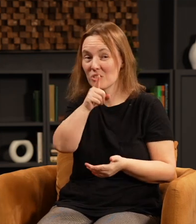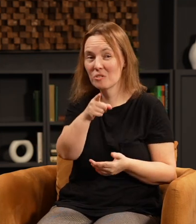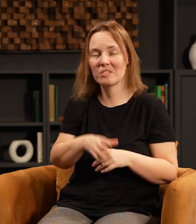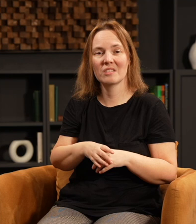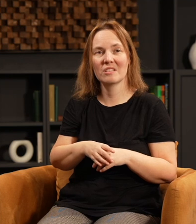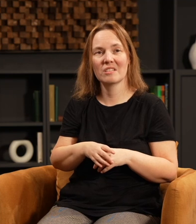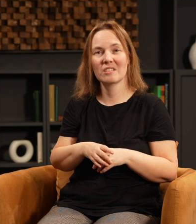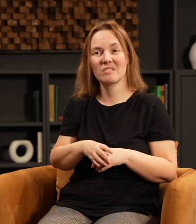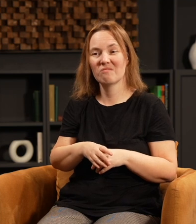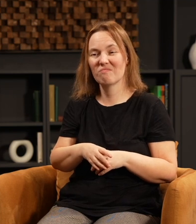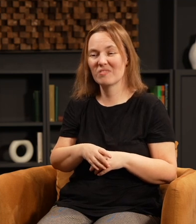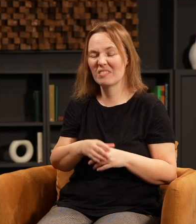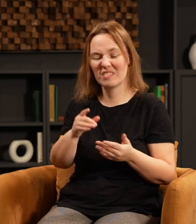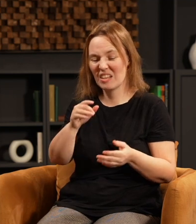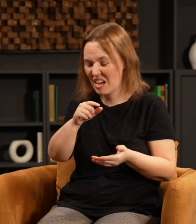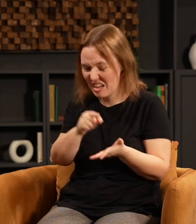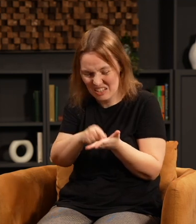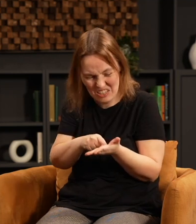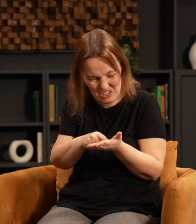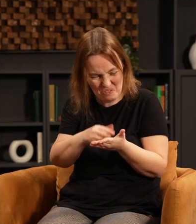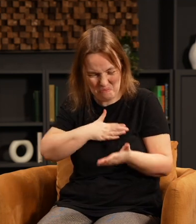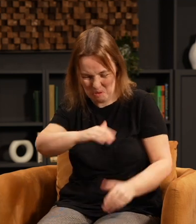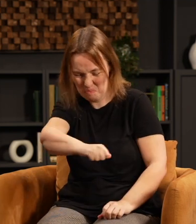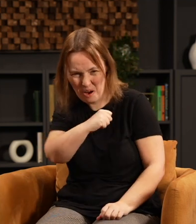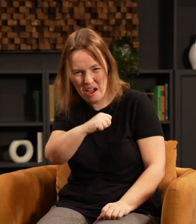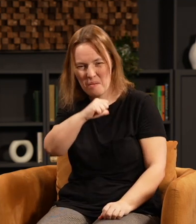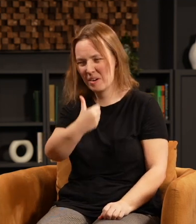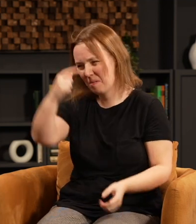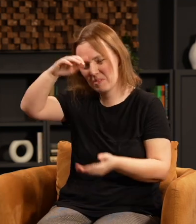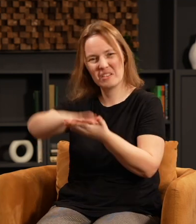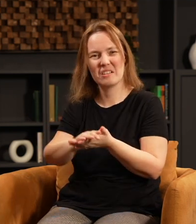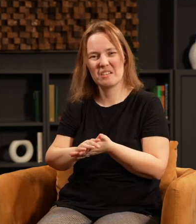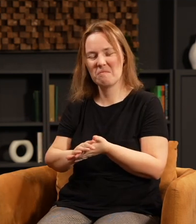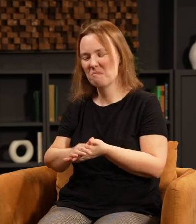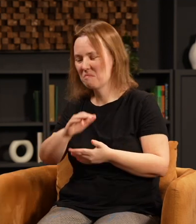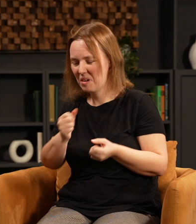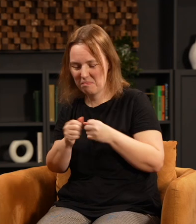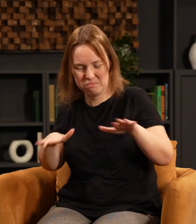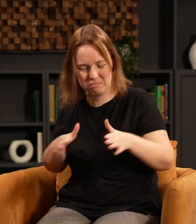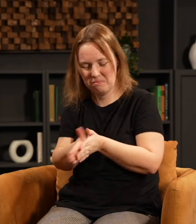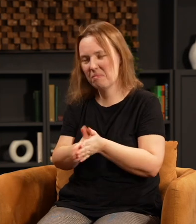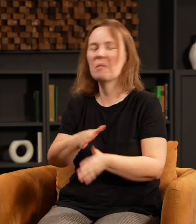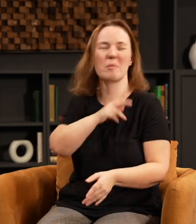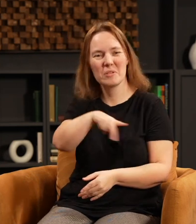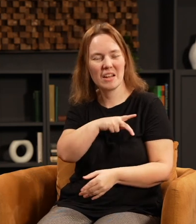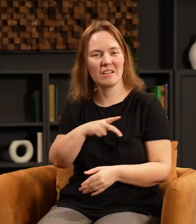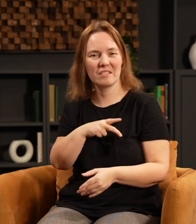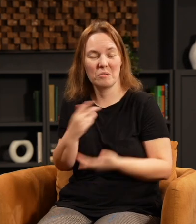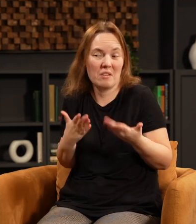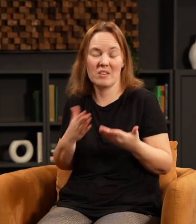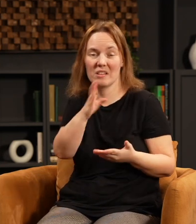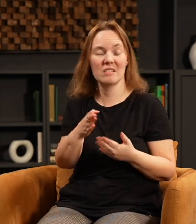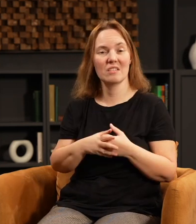true. Dealing with my pride, right? My unbelief, my apathy, my personality, whatever it may